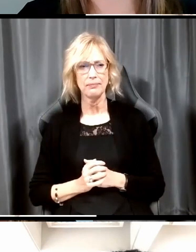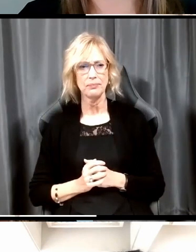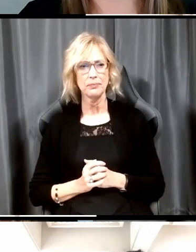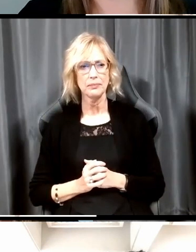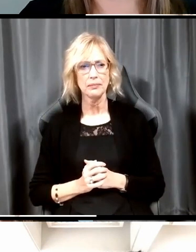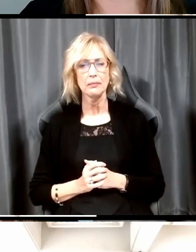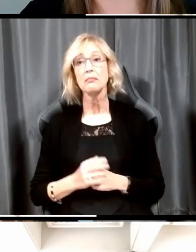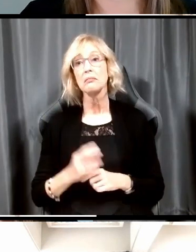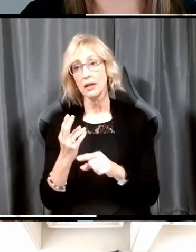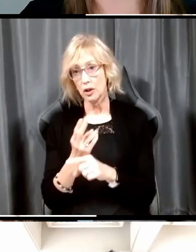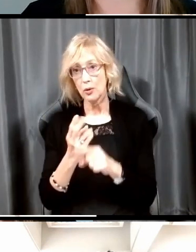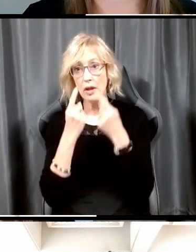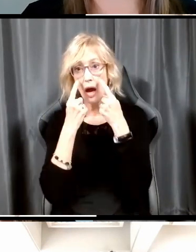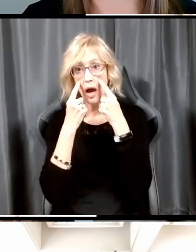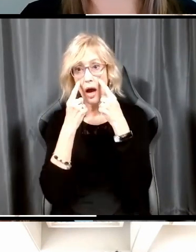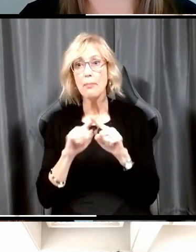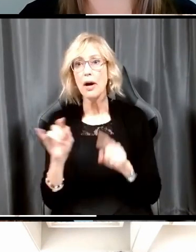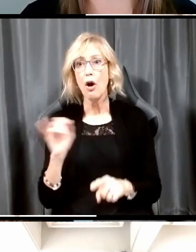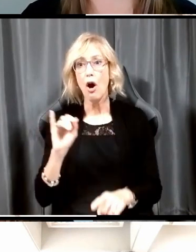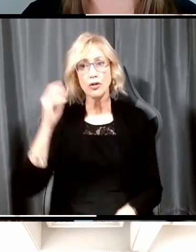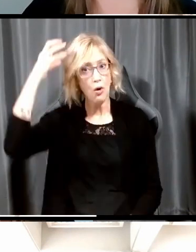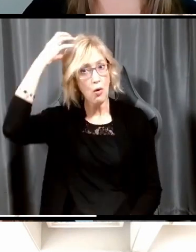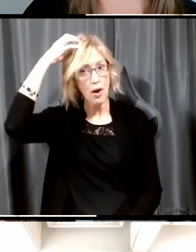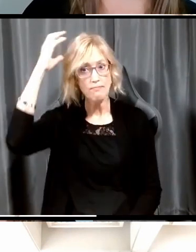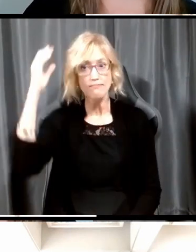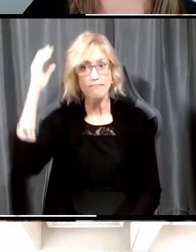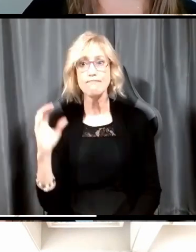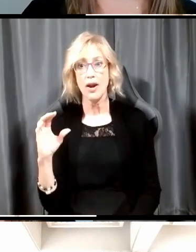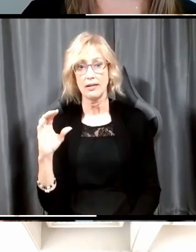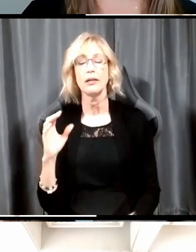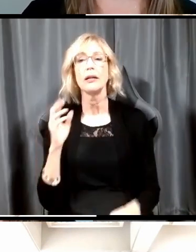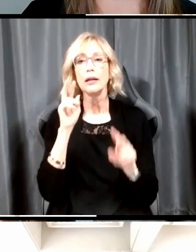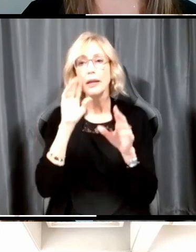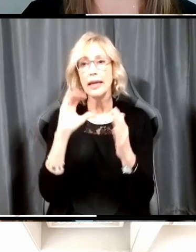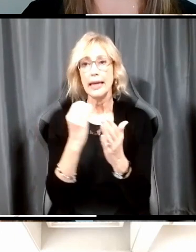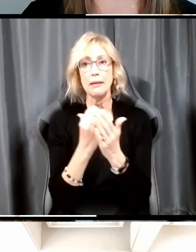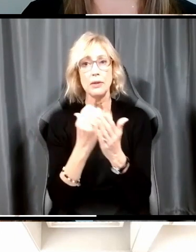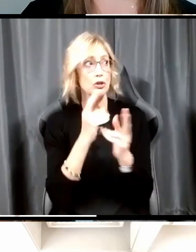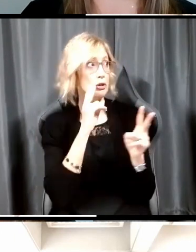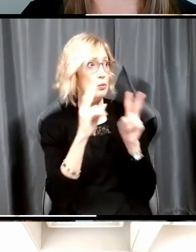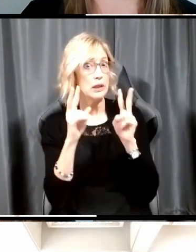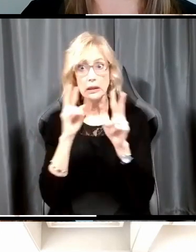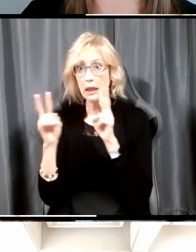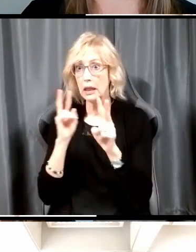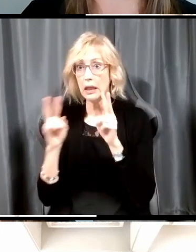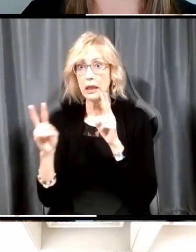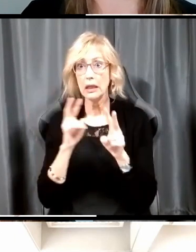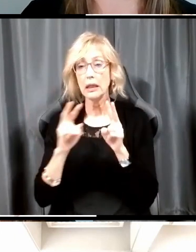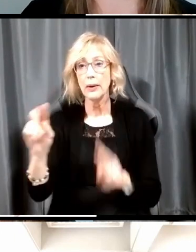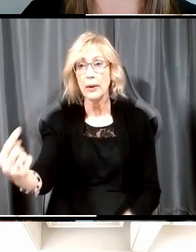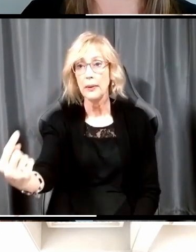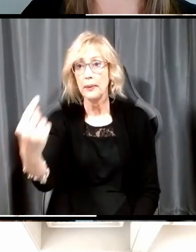We see with our eyes, but we also see with our brain. Images that we see all around us comes in through the